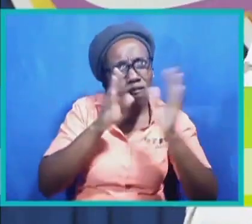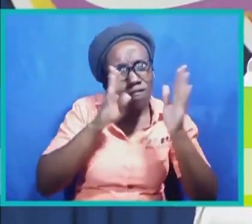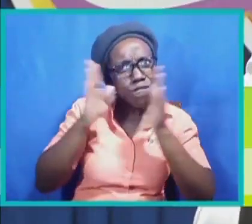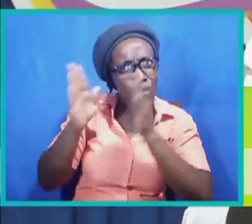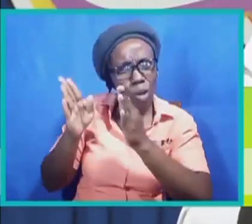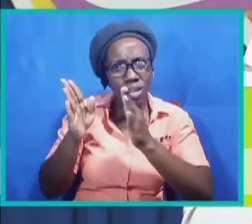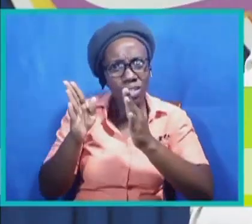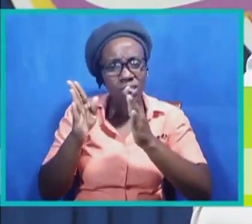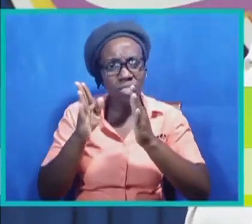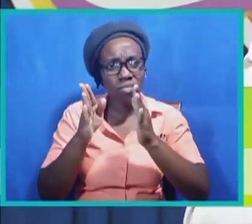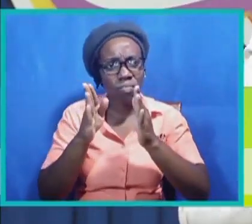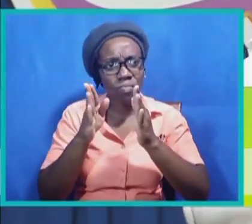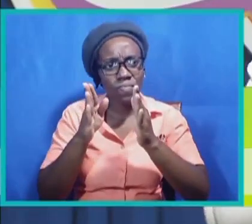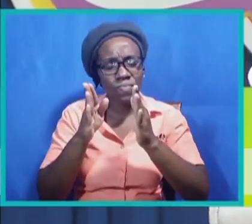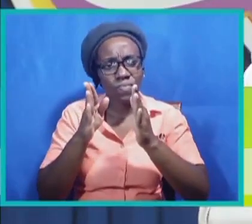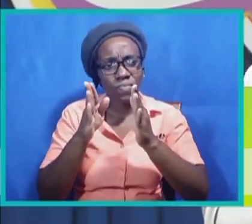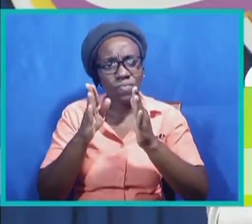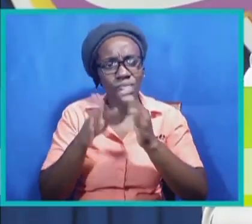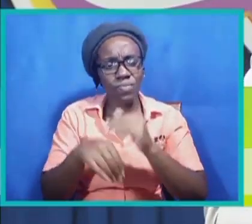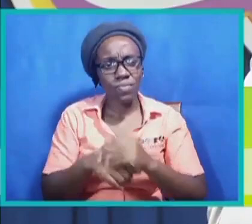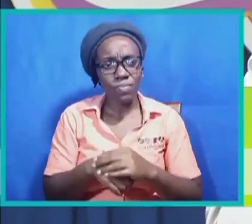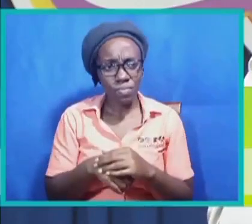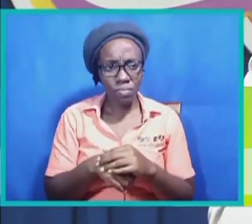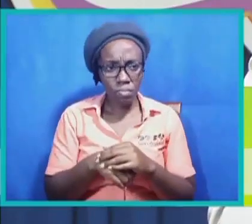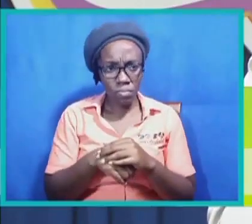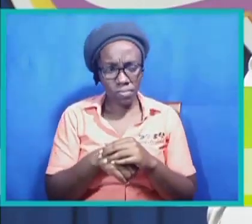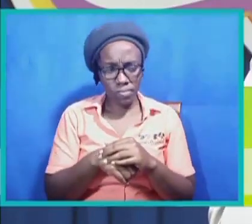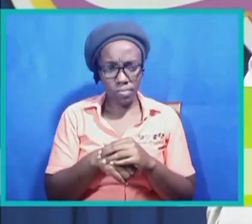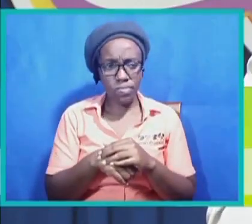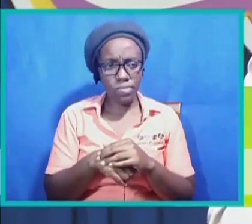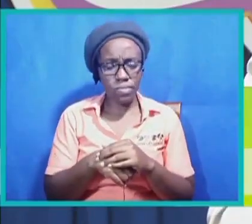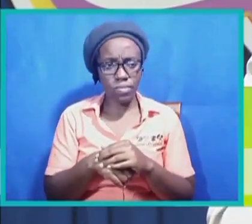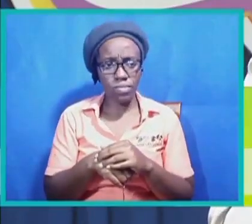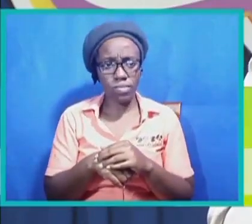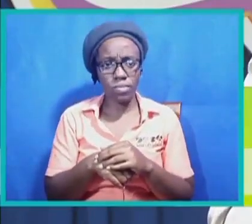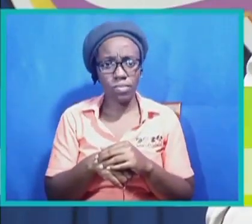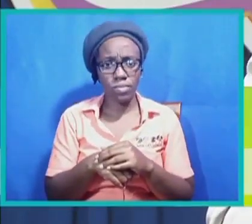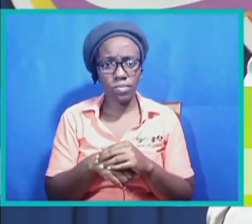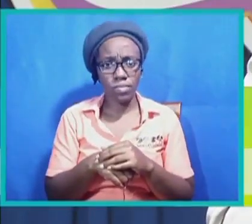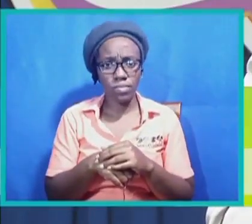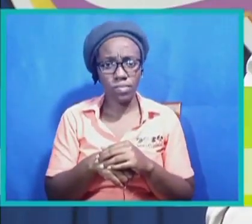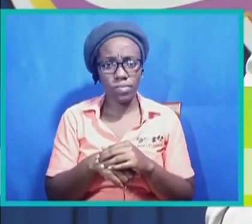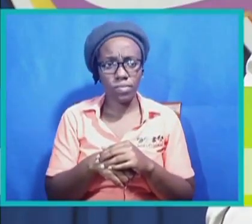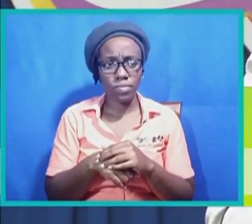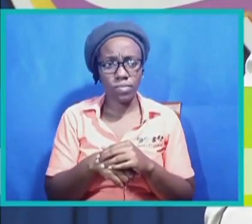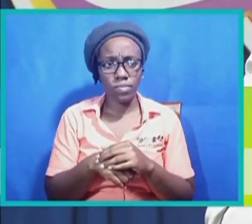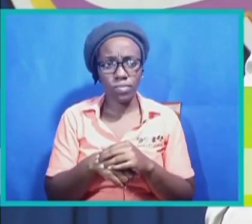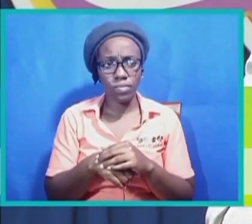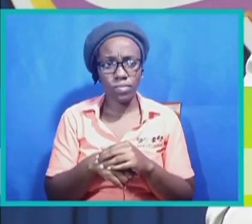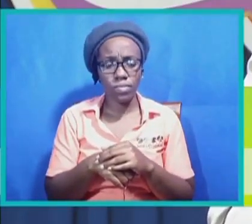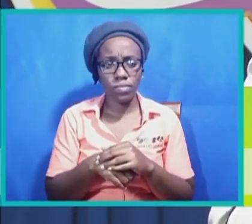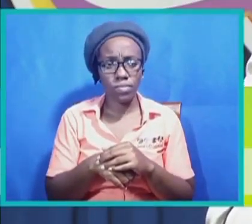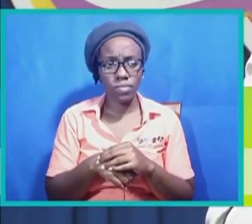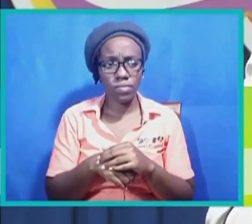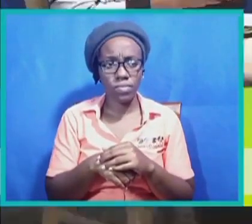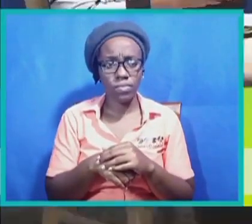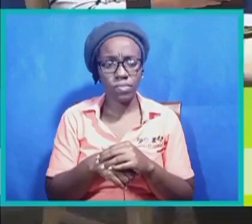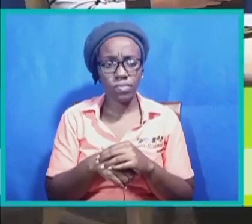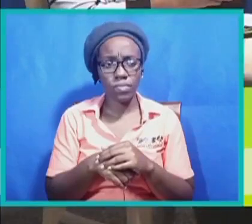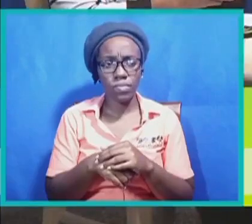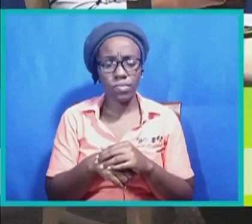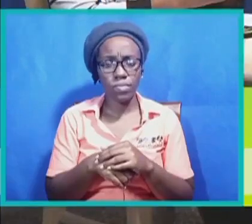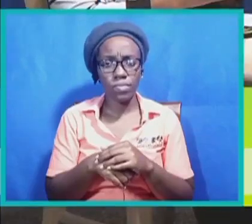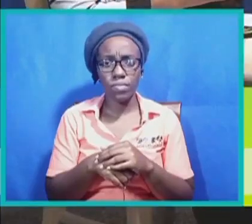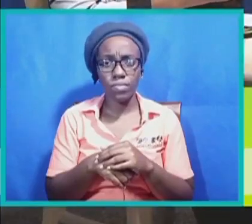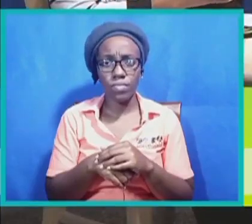other sectors and spaces within the education sector that they should. And it's not quite